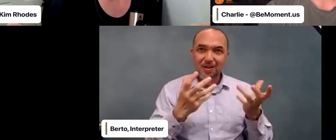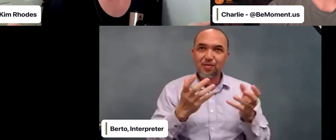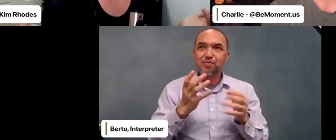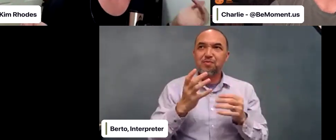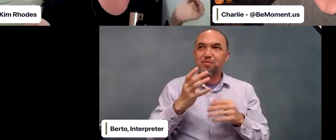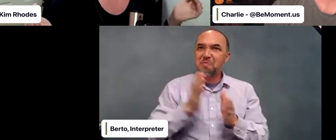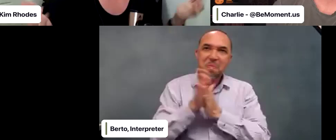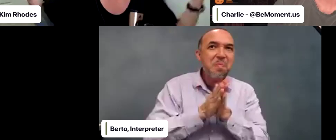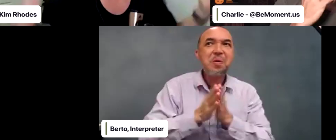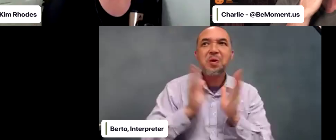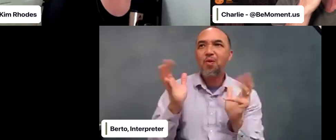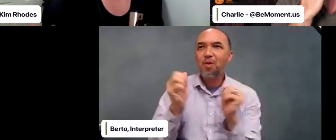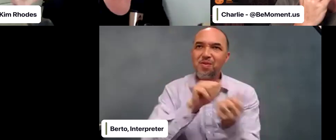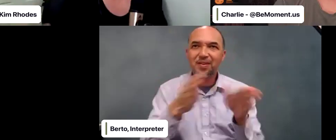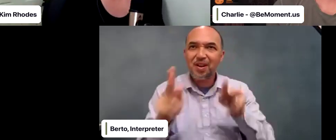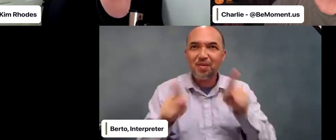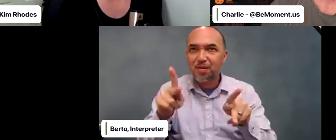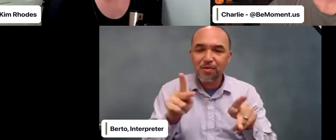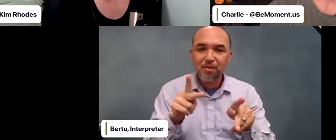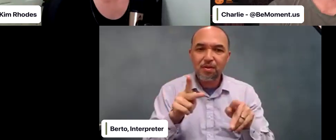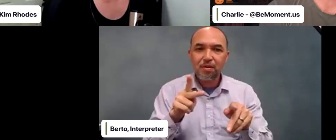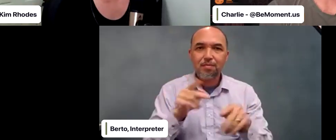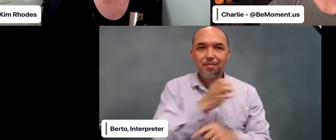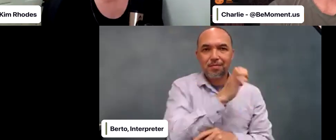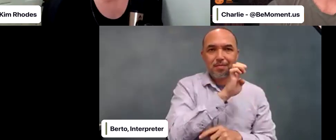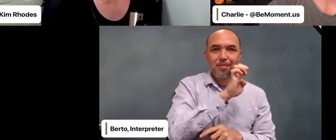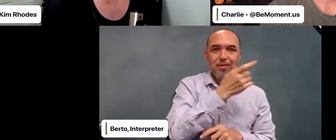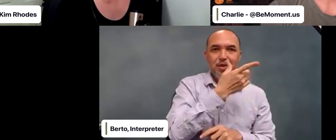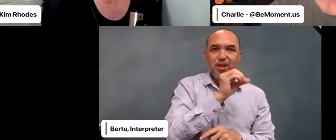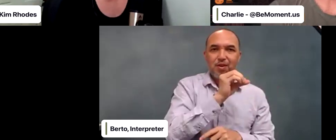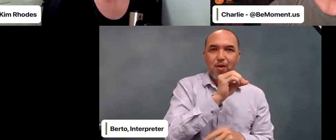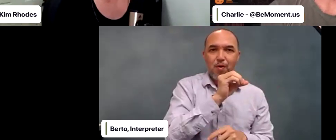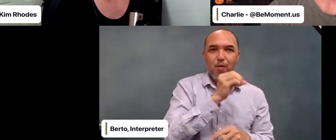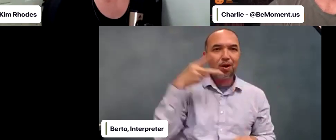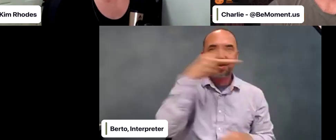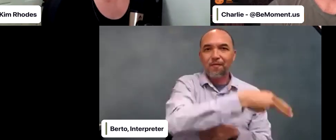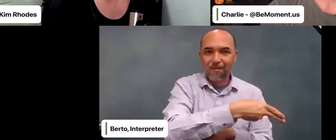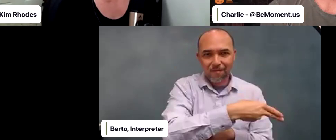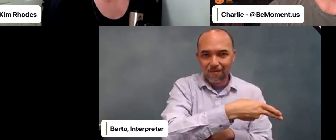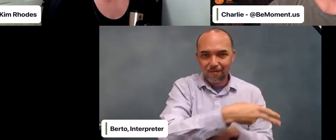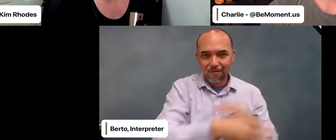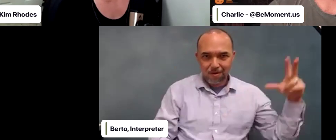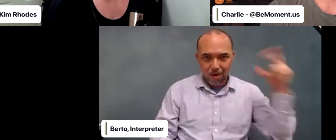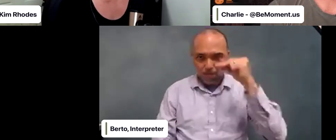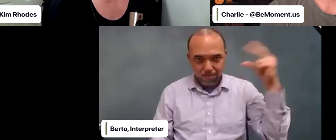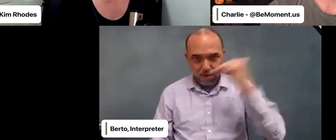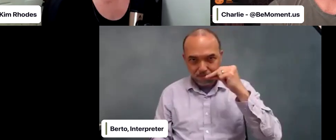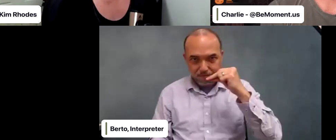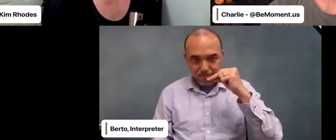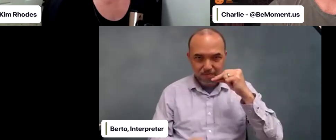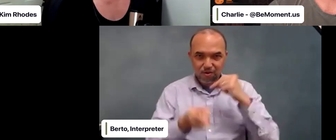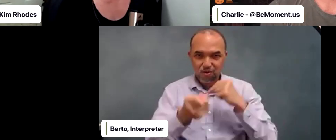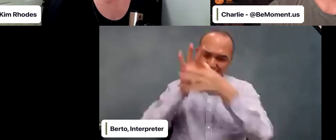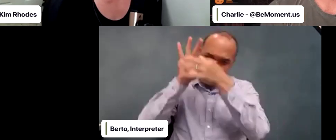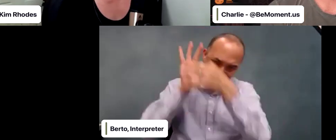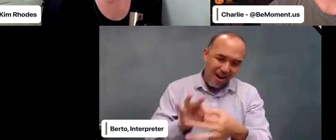relatives, the ego steps in and is like, nope, sorry, no, you're too attached to the